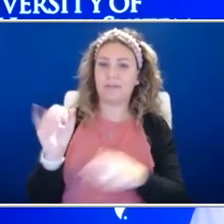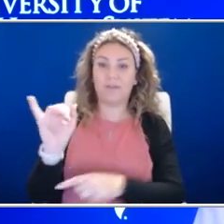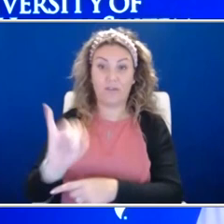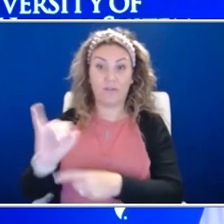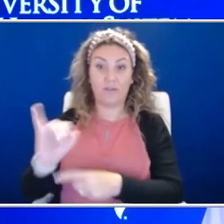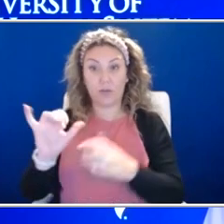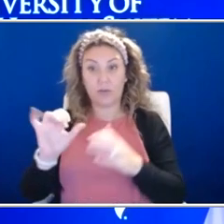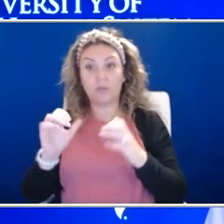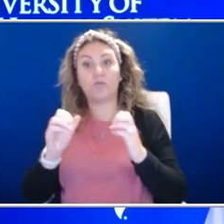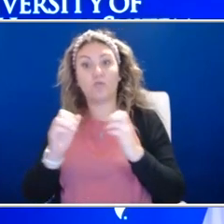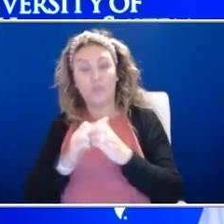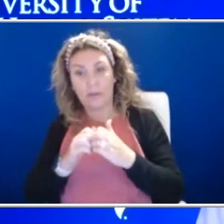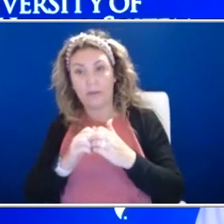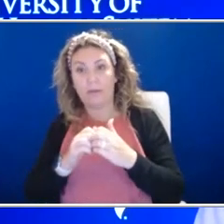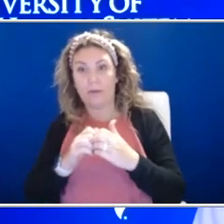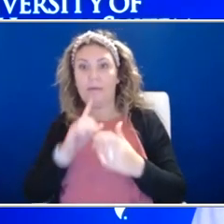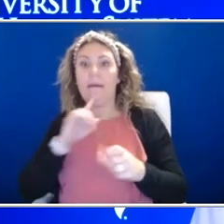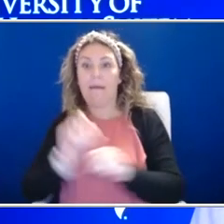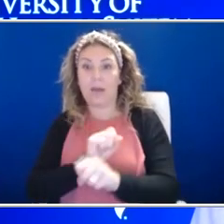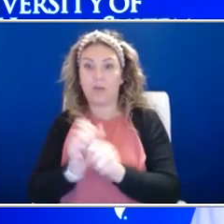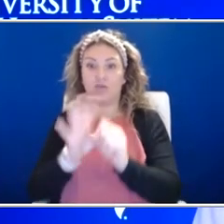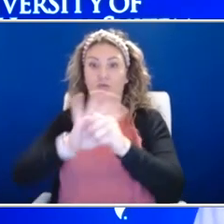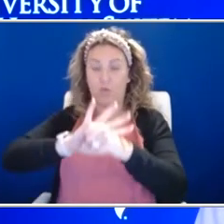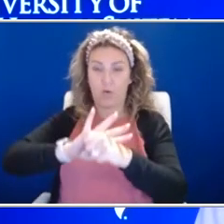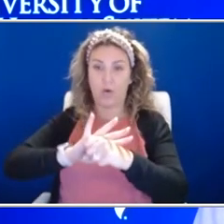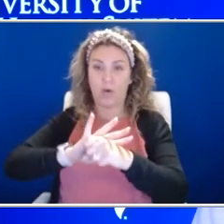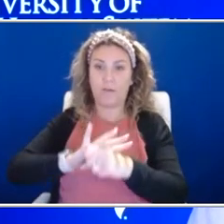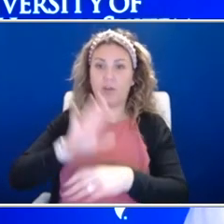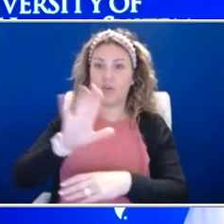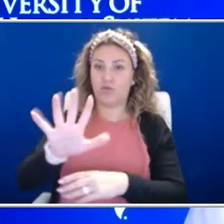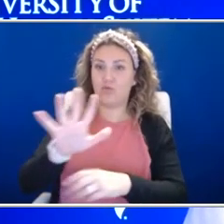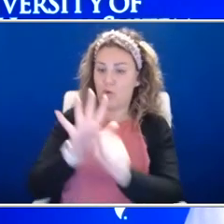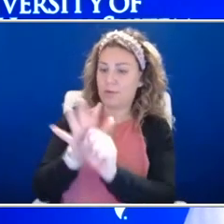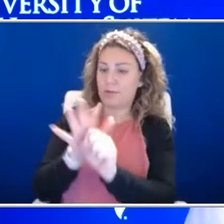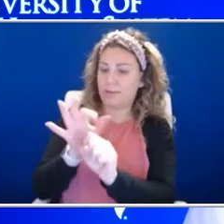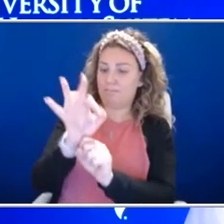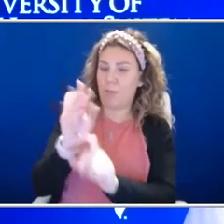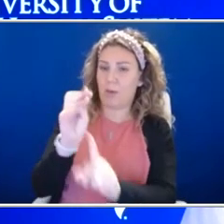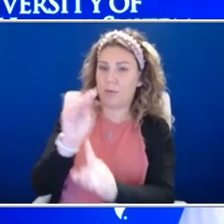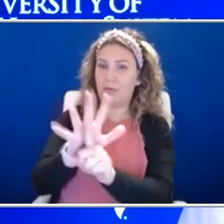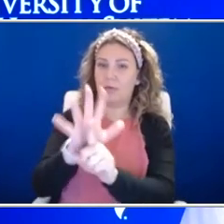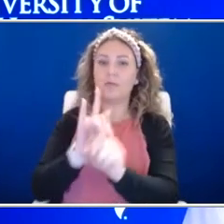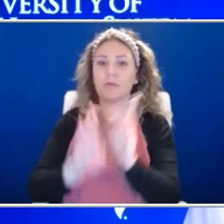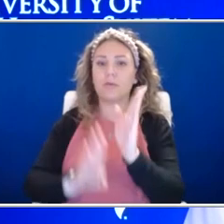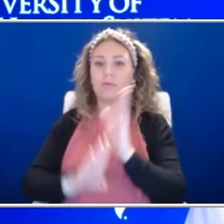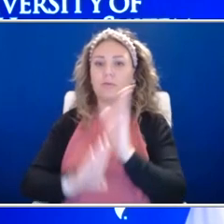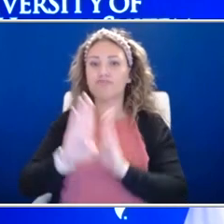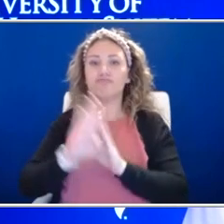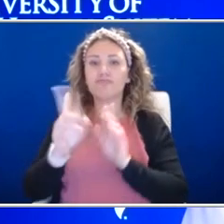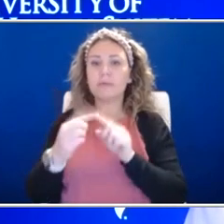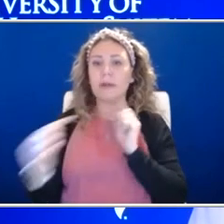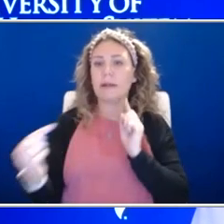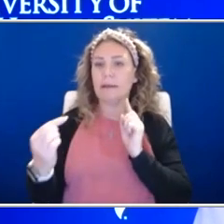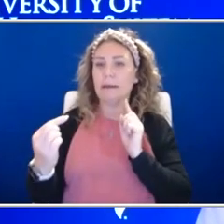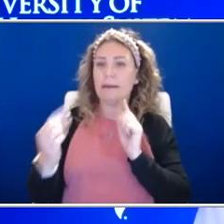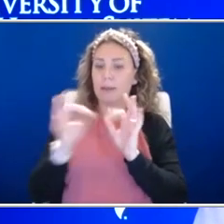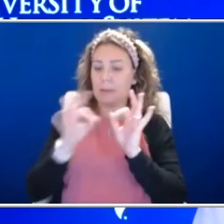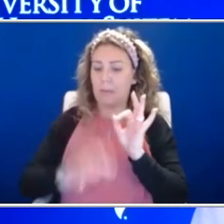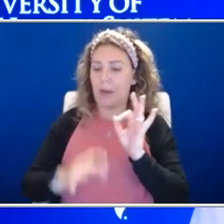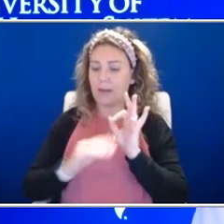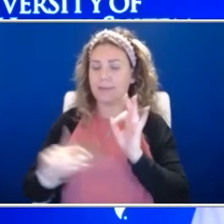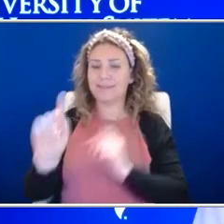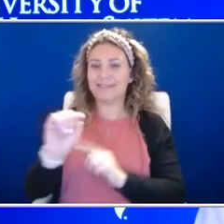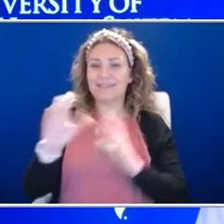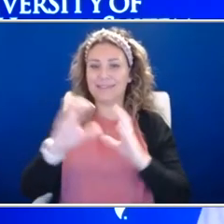the infection. So you're getting your spike exposure, so you're developing antibodies and T-cell responses to that, but you're also